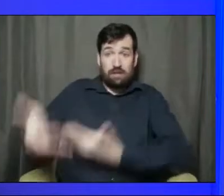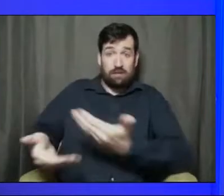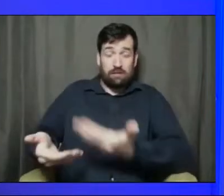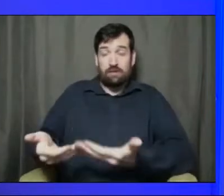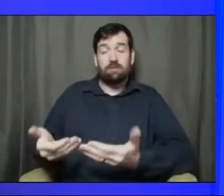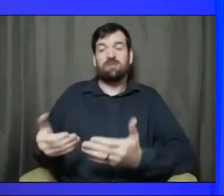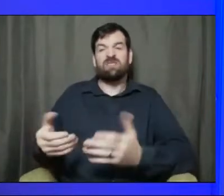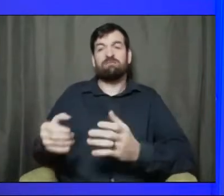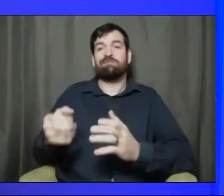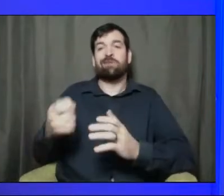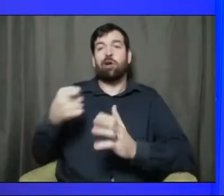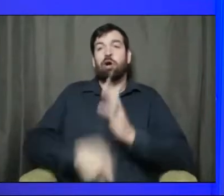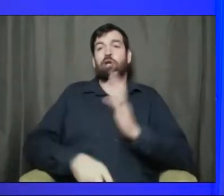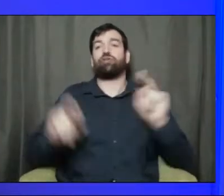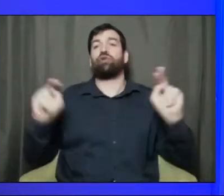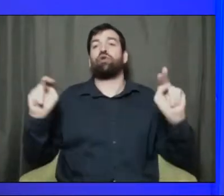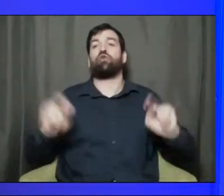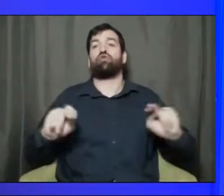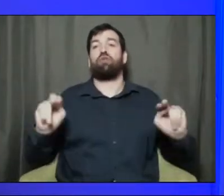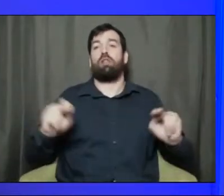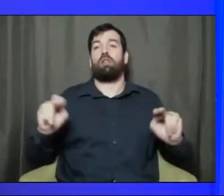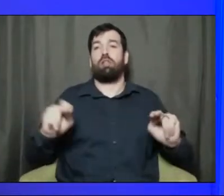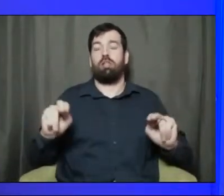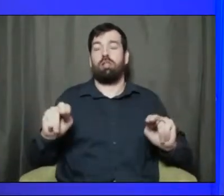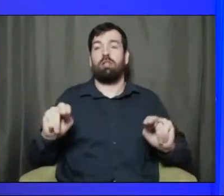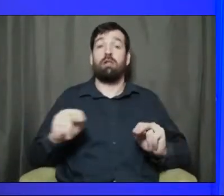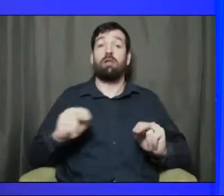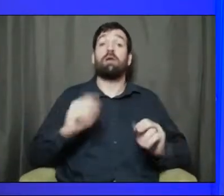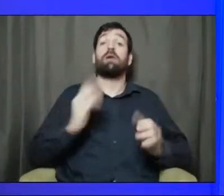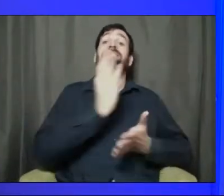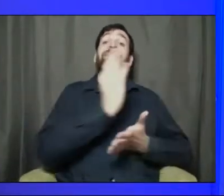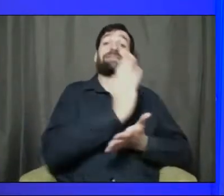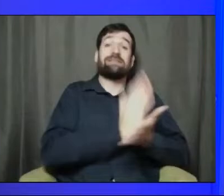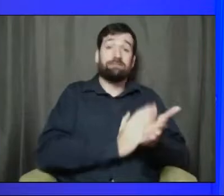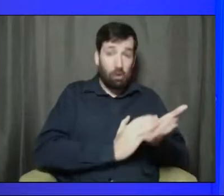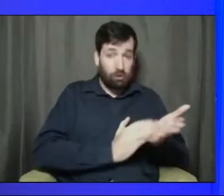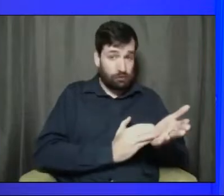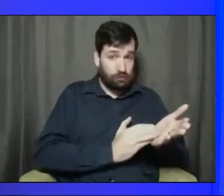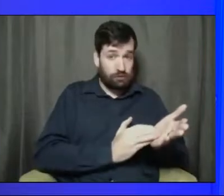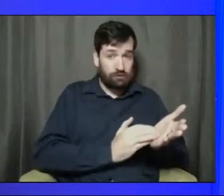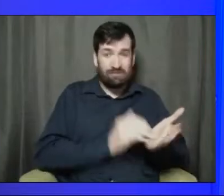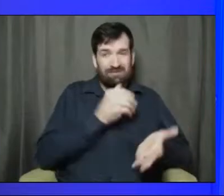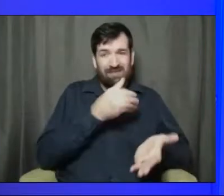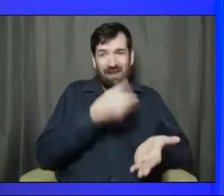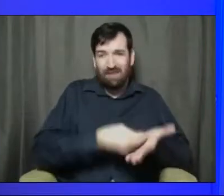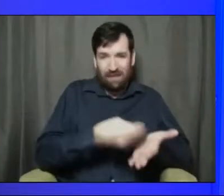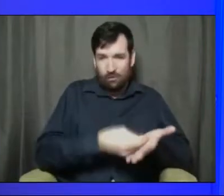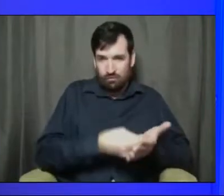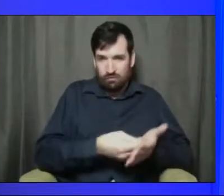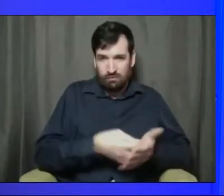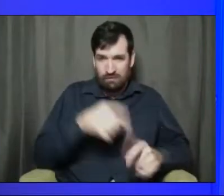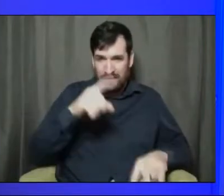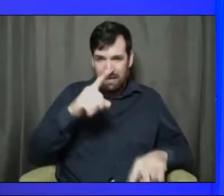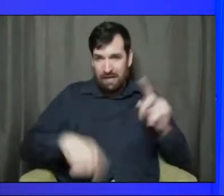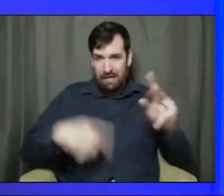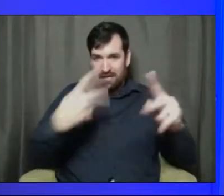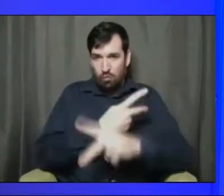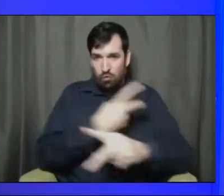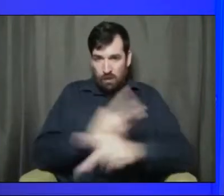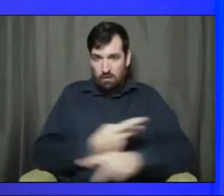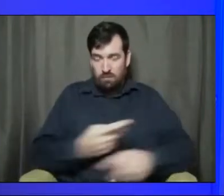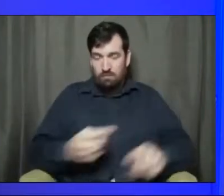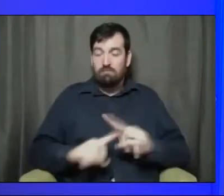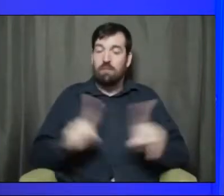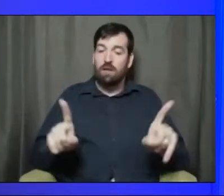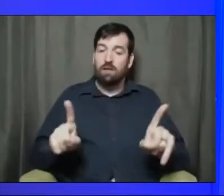course, some other parts of this that are not financial that we can't calculate, but the idea is that we make the